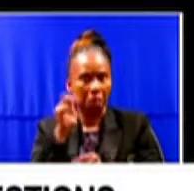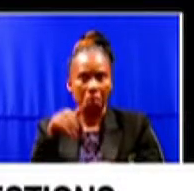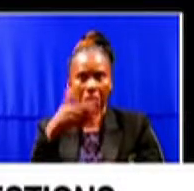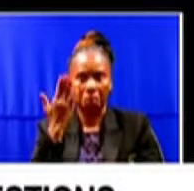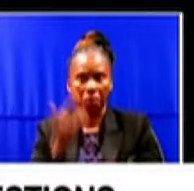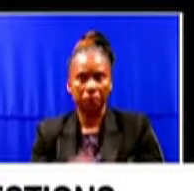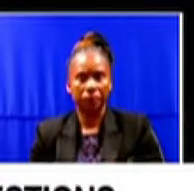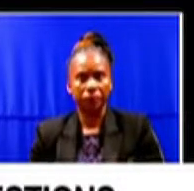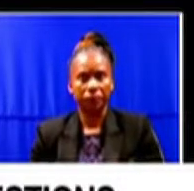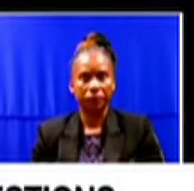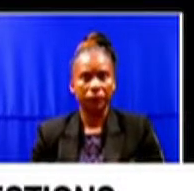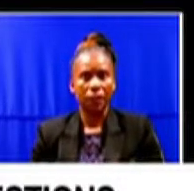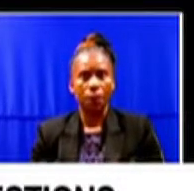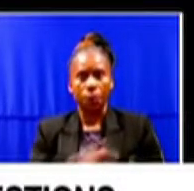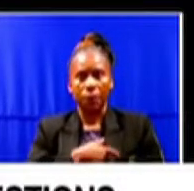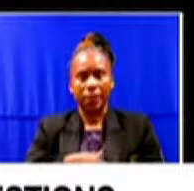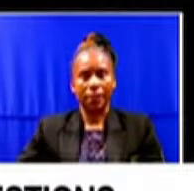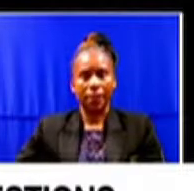Mr. President.